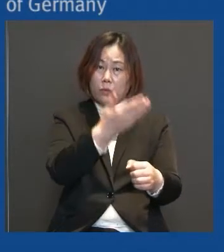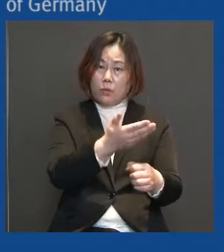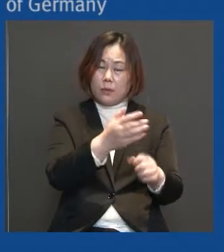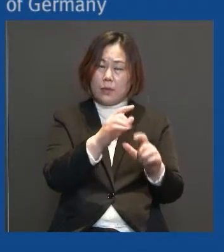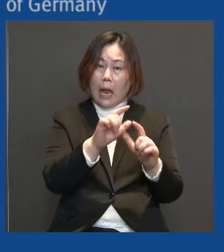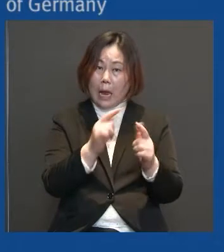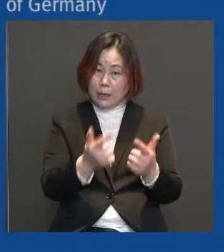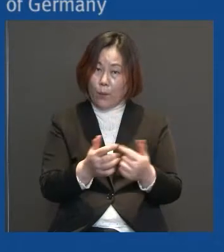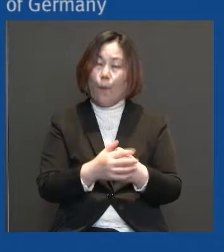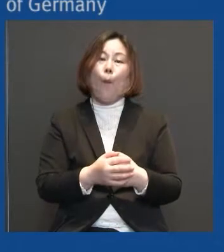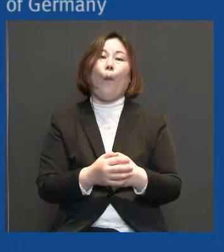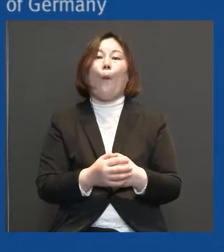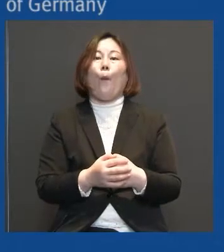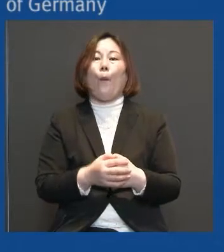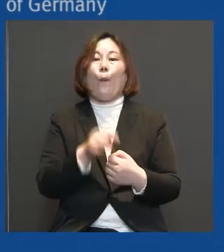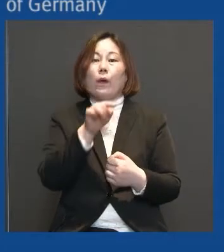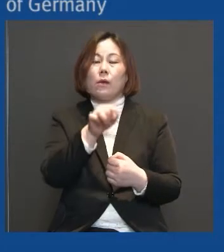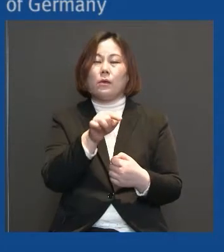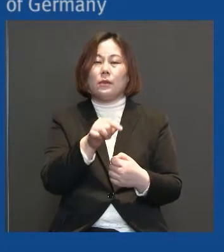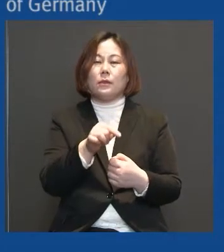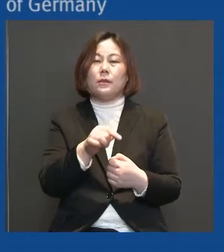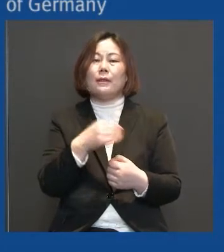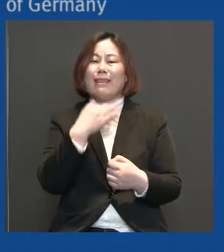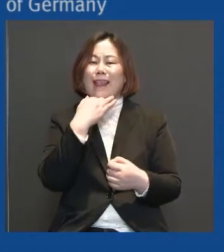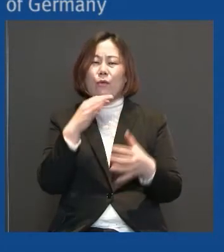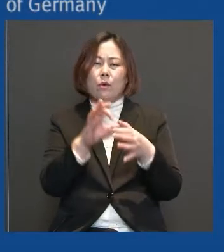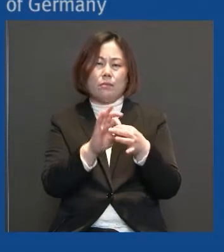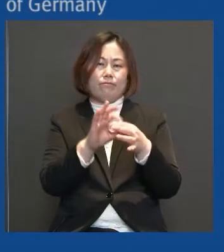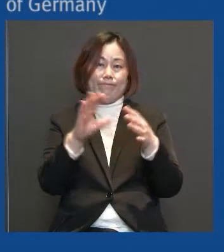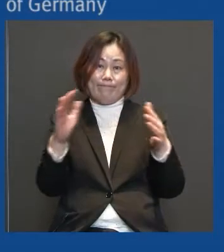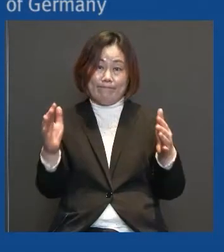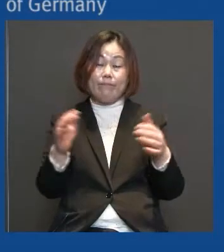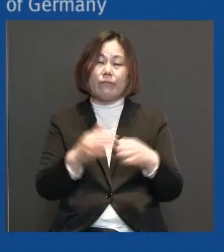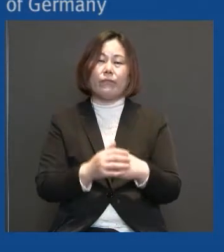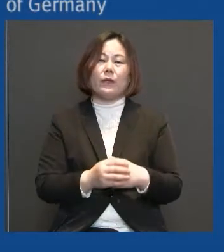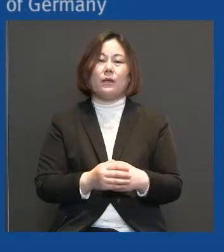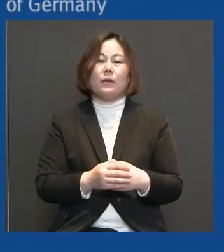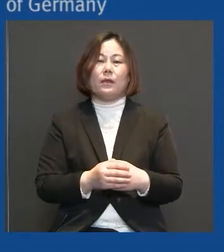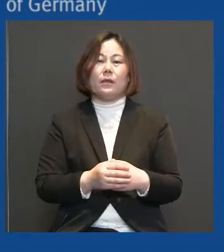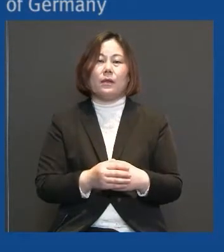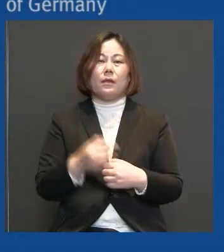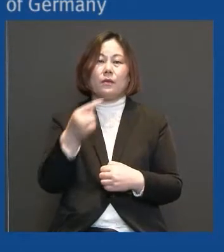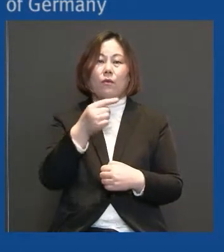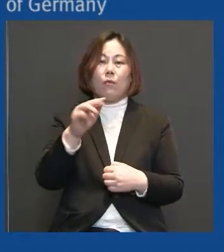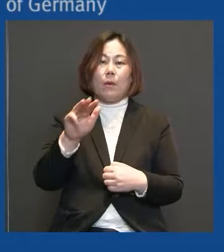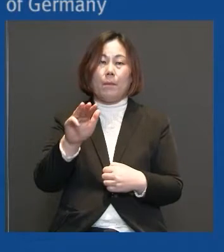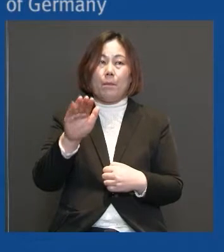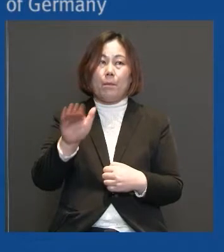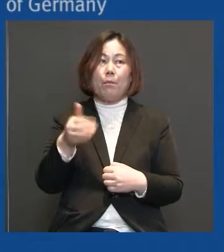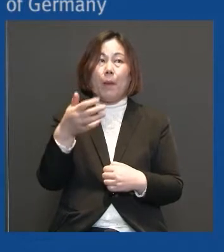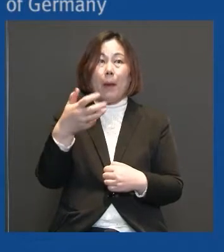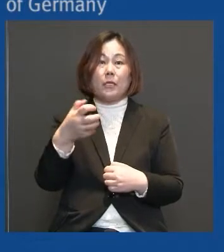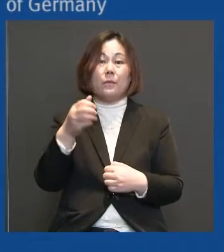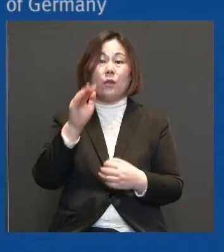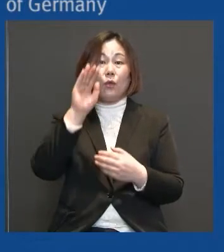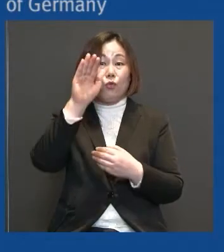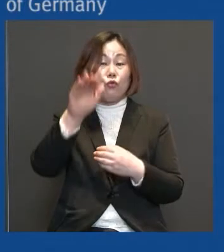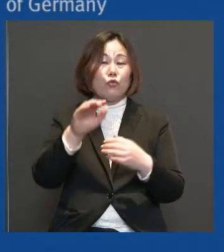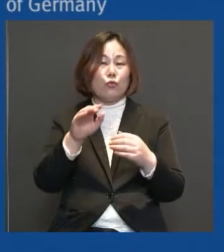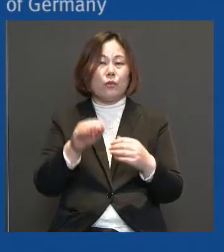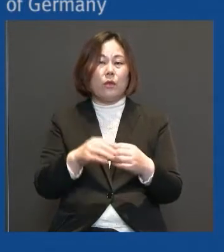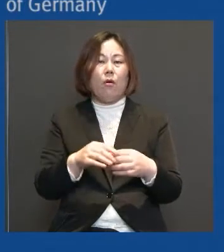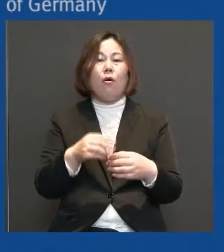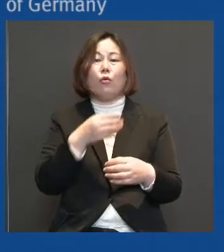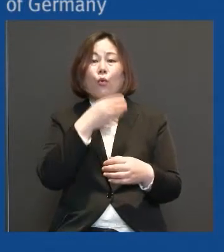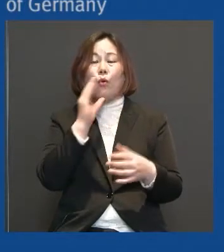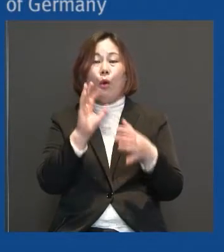or retirement. In Germany, since the 1980s, study programs for senior citizens have been increasingly established,